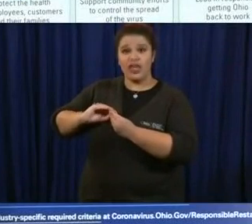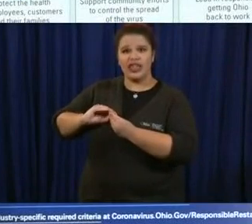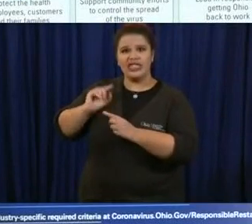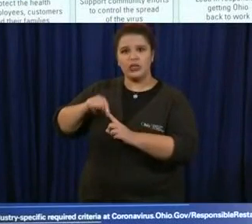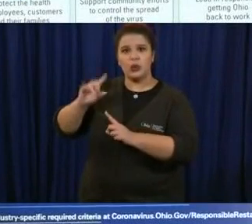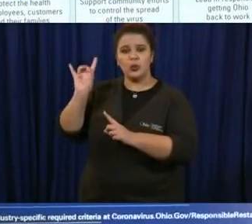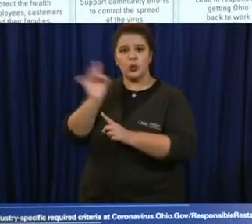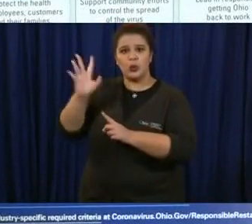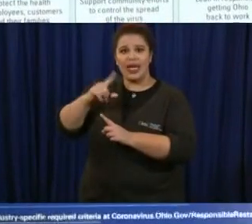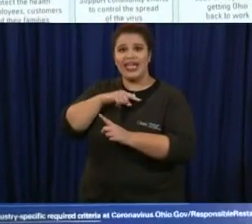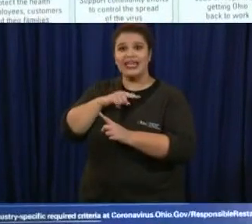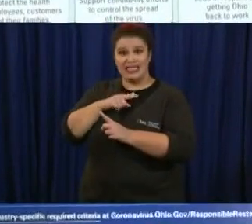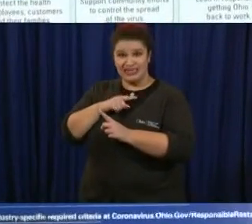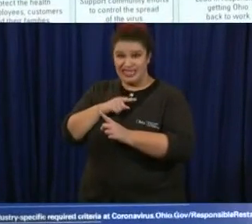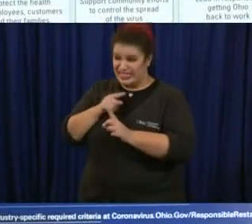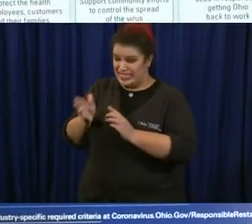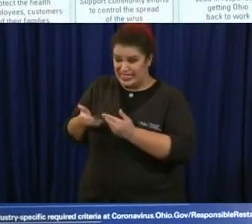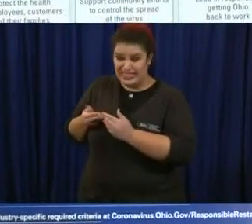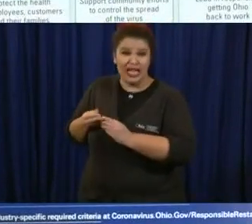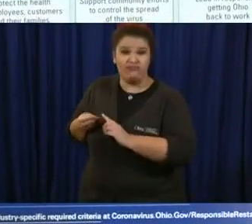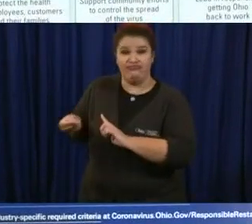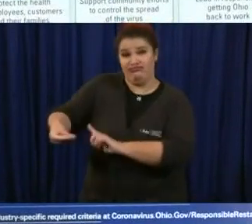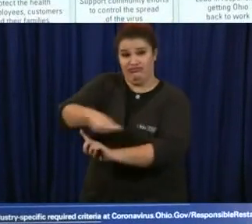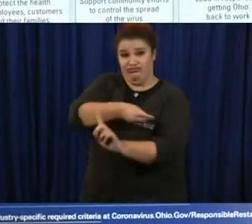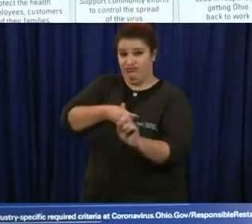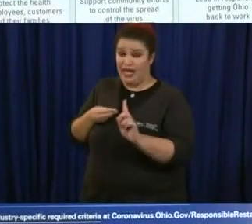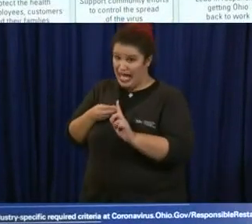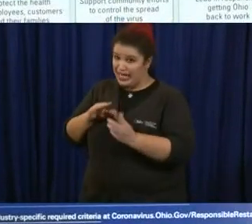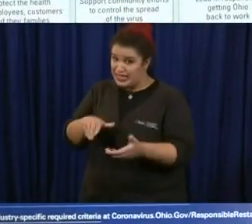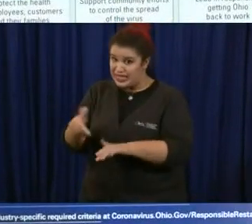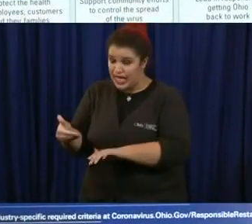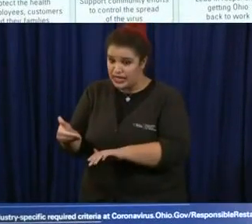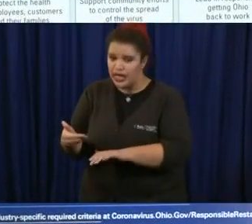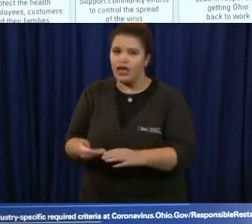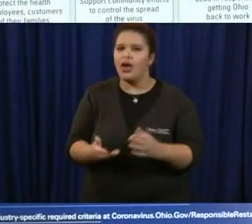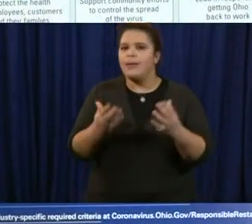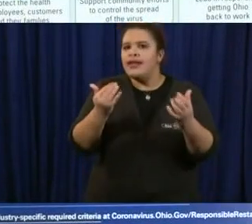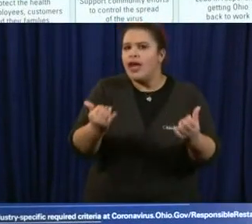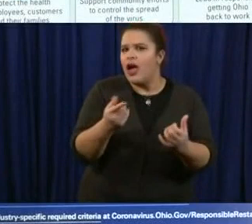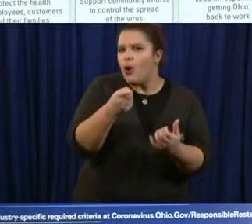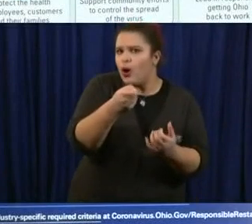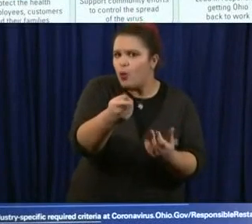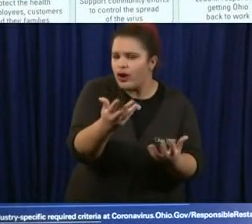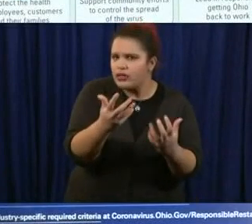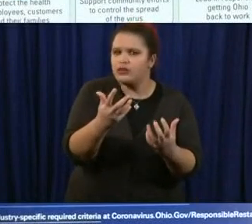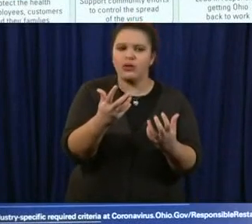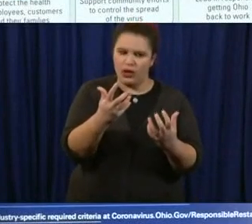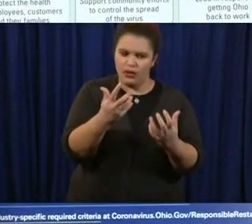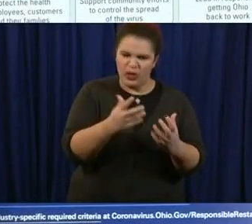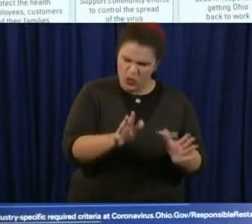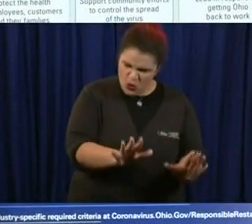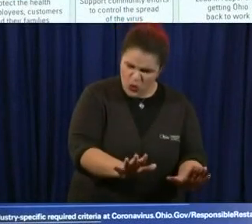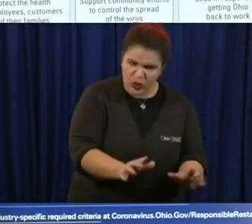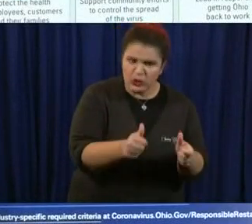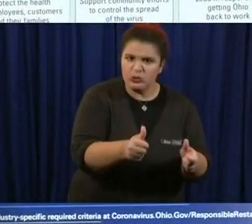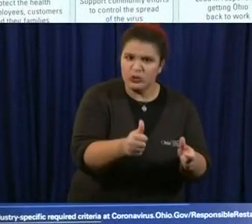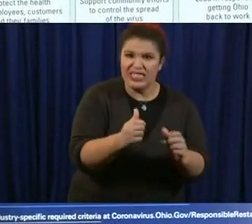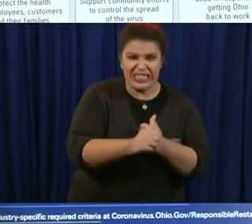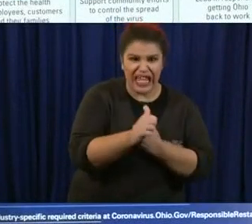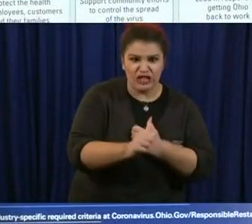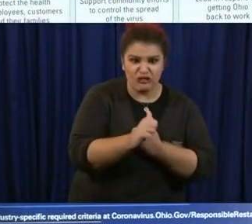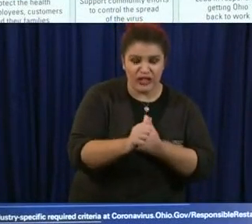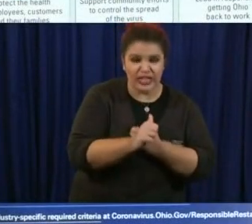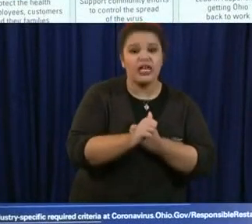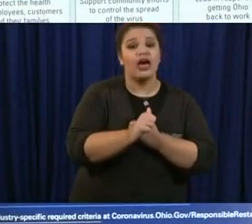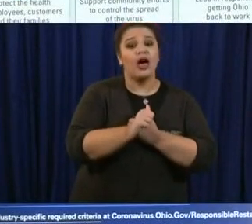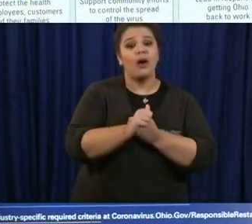And is there a plan to get people confident that it is highly contagious but has a low mortality rate so that people get out of fear